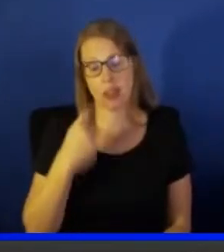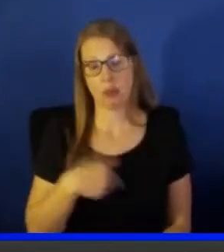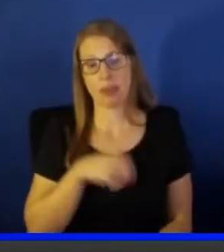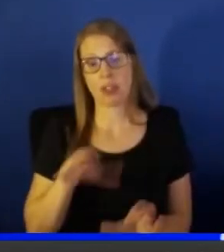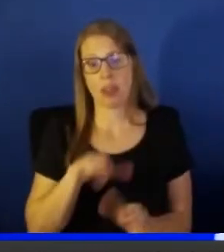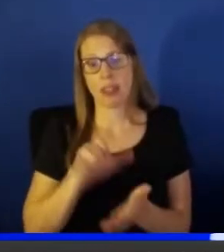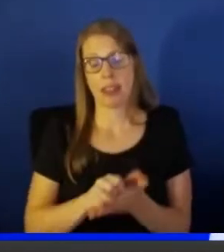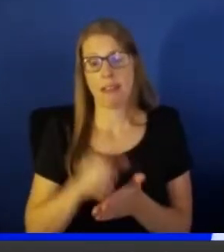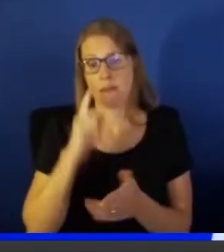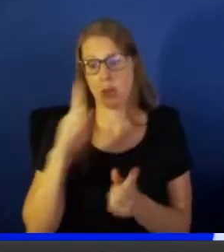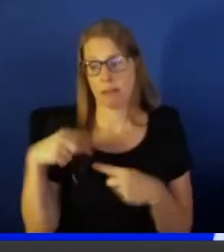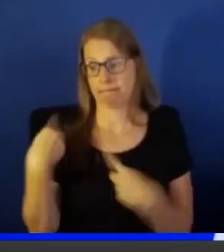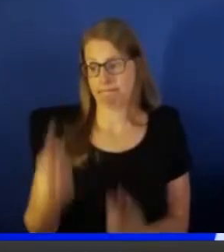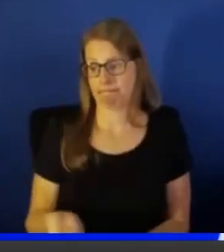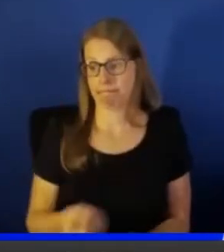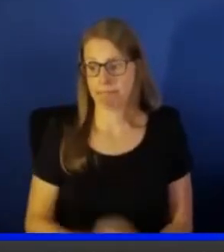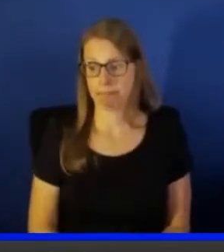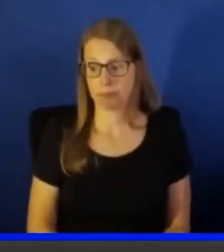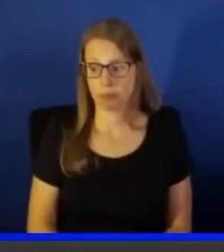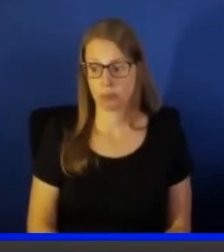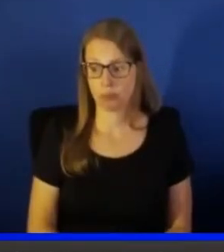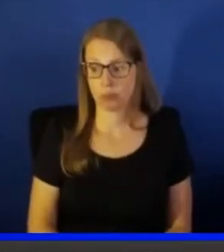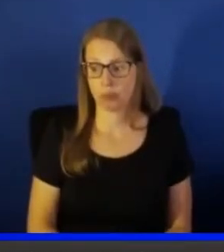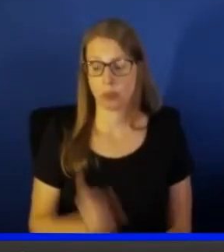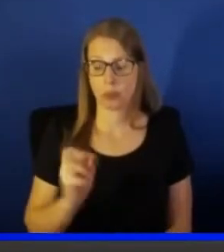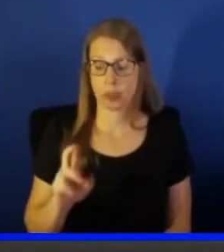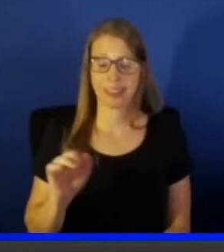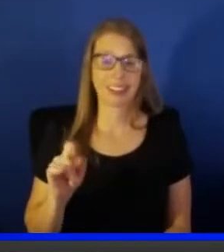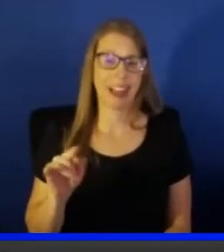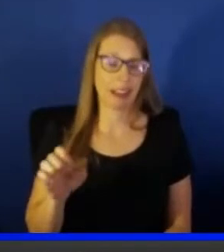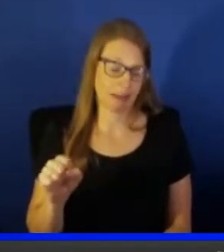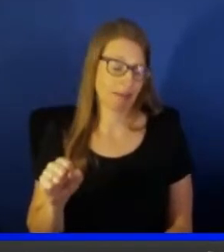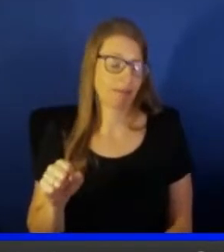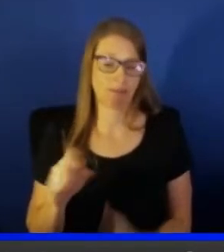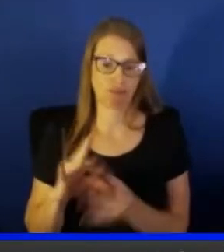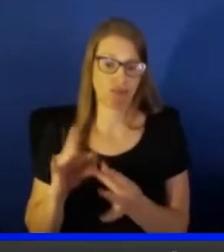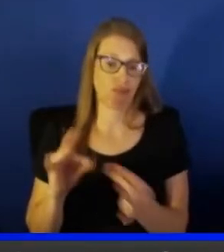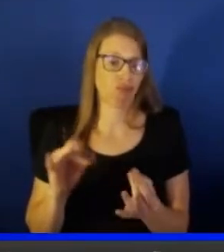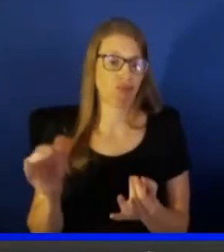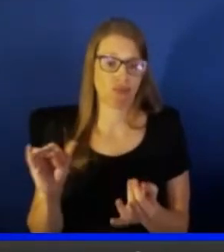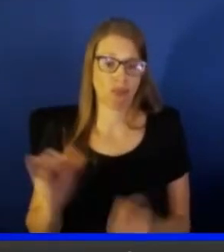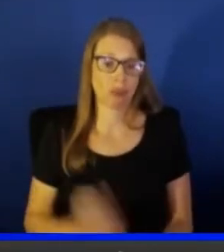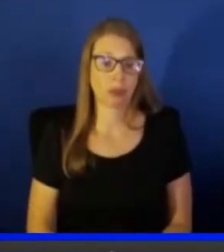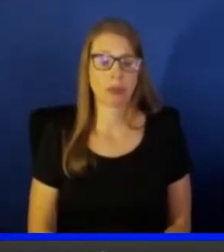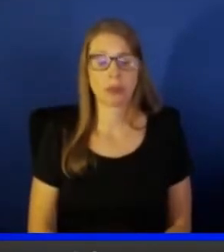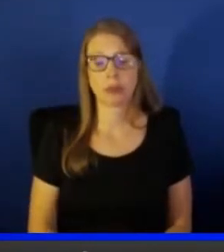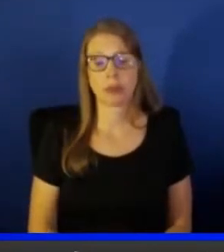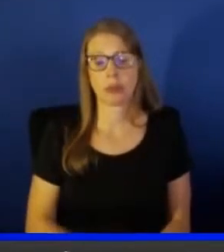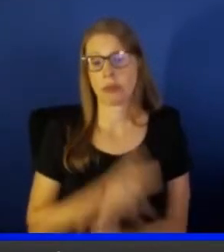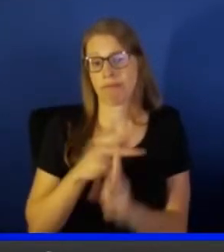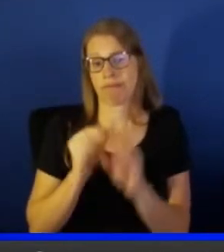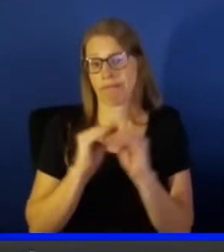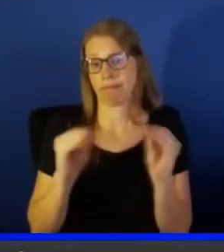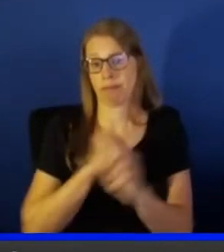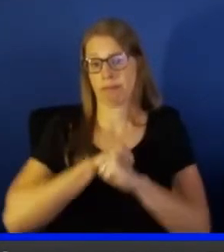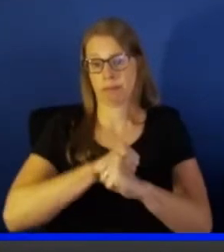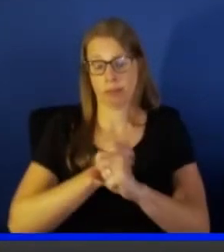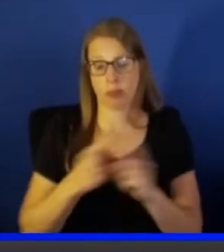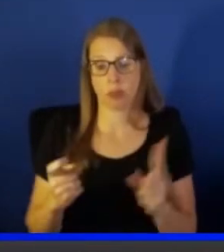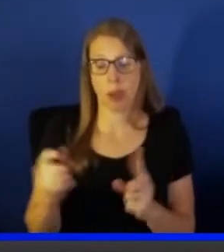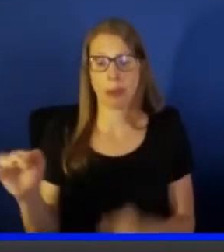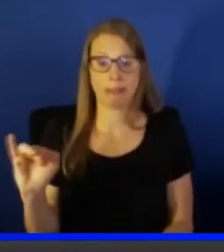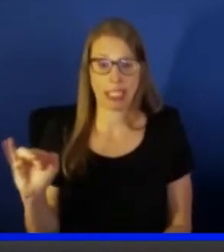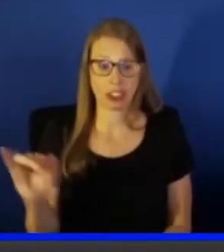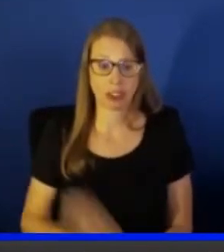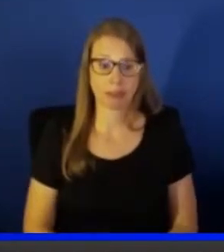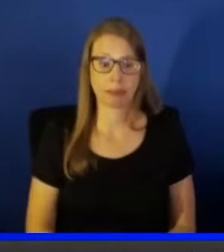time on the show with Dr. Stites. You know, again, there are really no vaccines that protect against infection. So